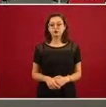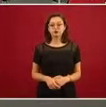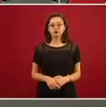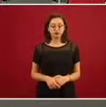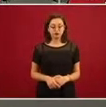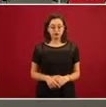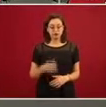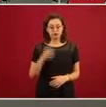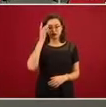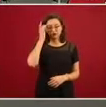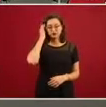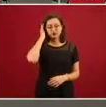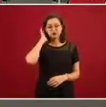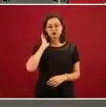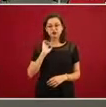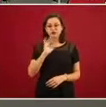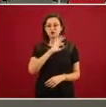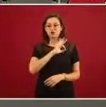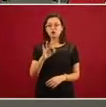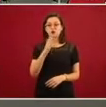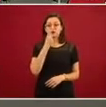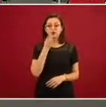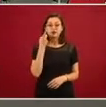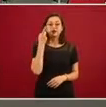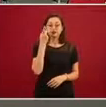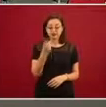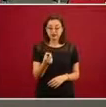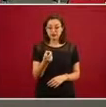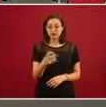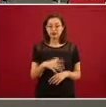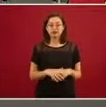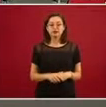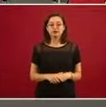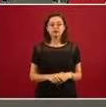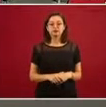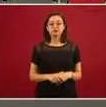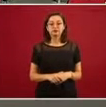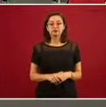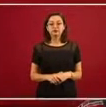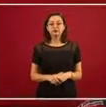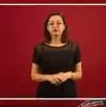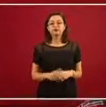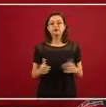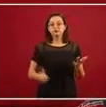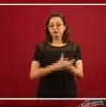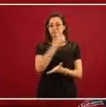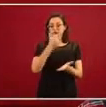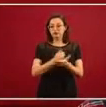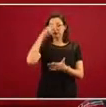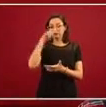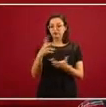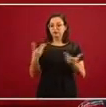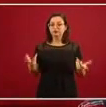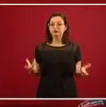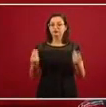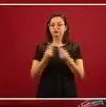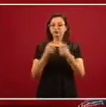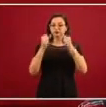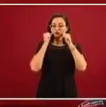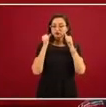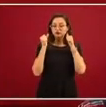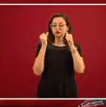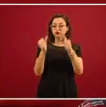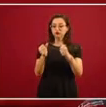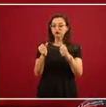Yes, all right. What I can say about this is that there is indeed an intervention that